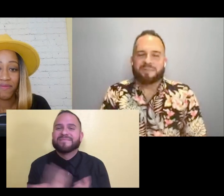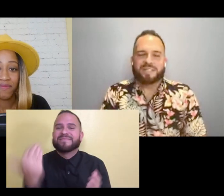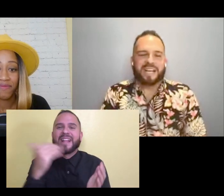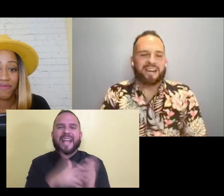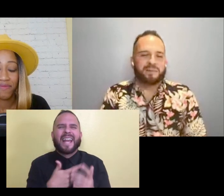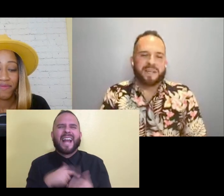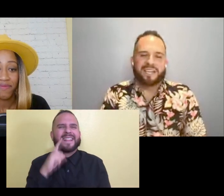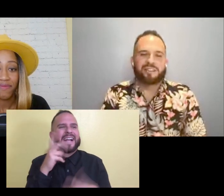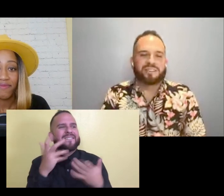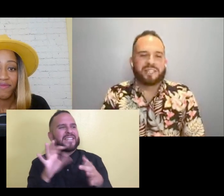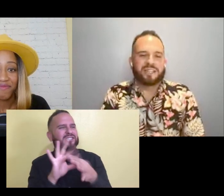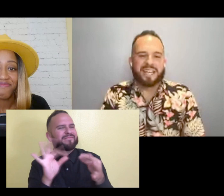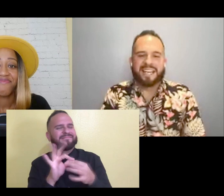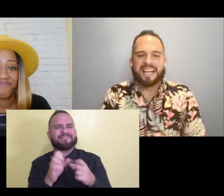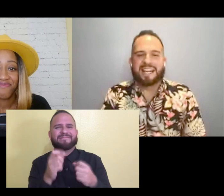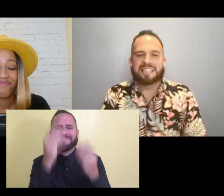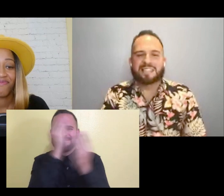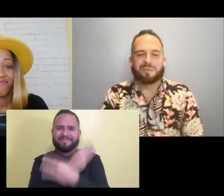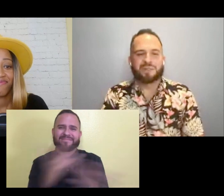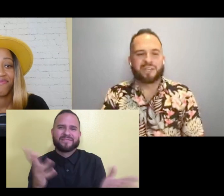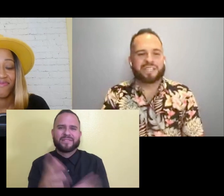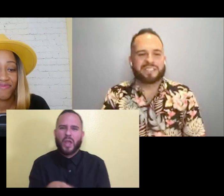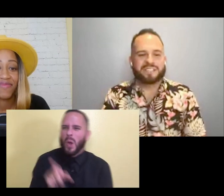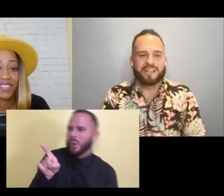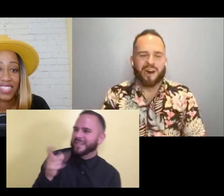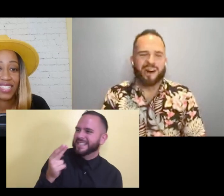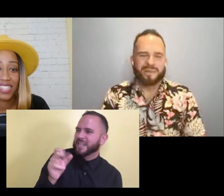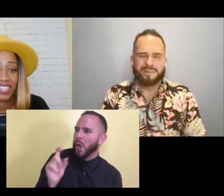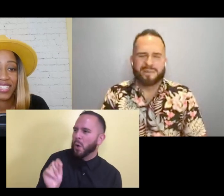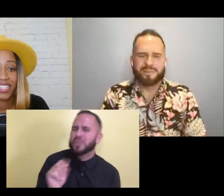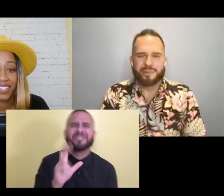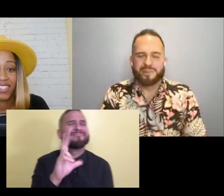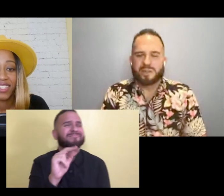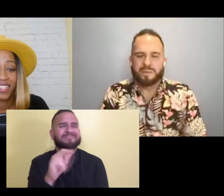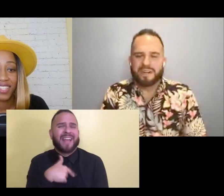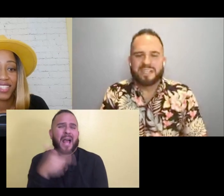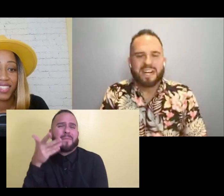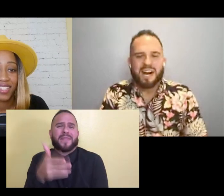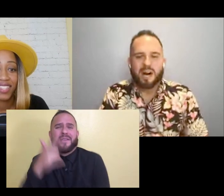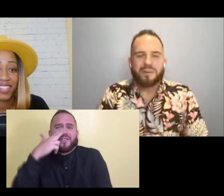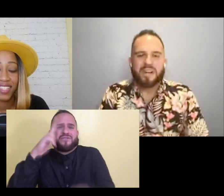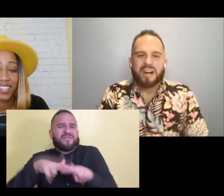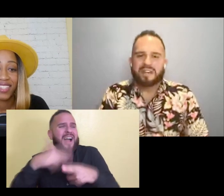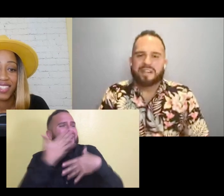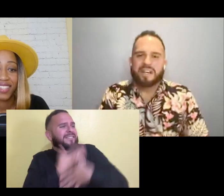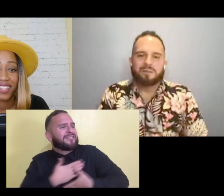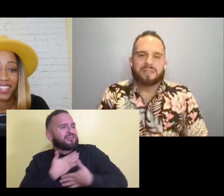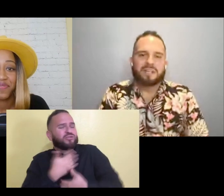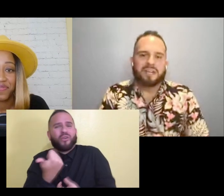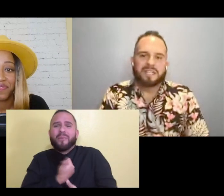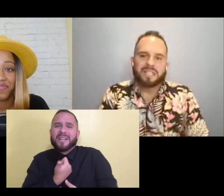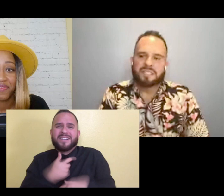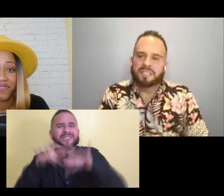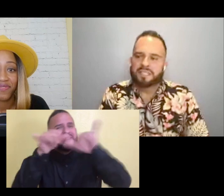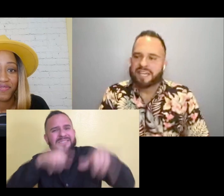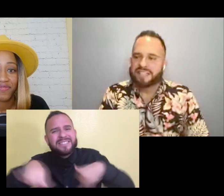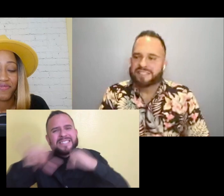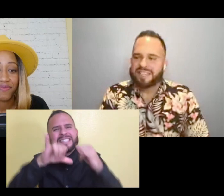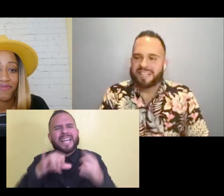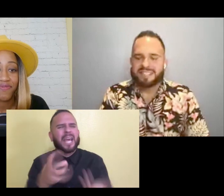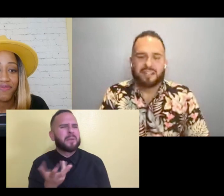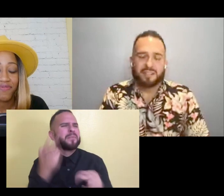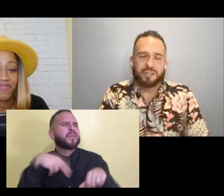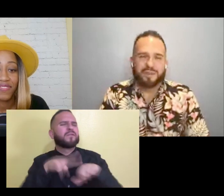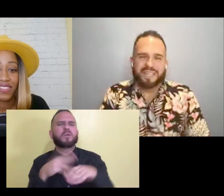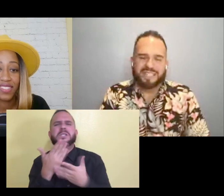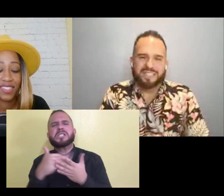time, just like everybody else. Like, yeah, I got some restrictions, on me, but for the most part, I'm there to have a good time with y'all. And like I